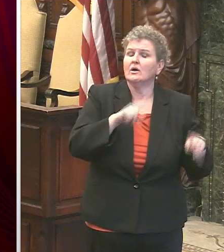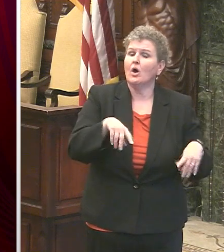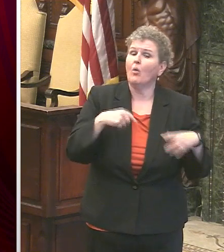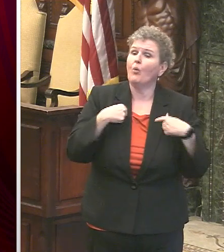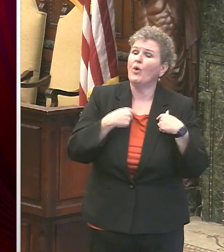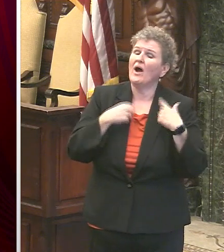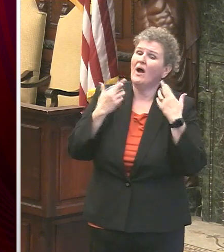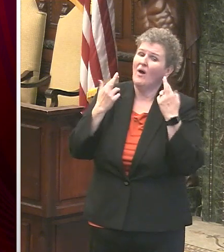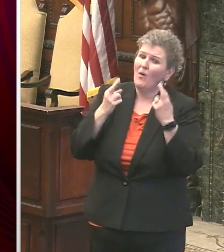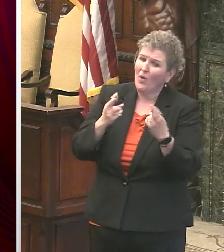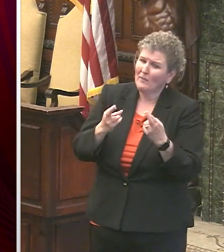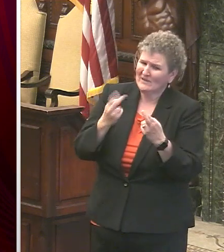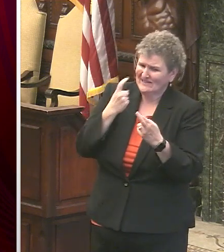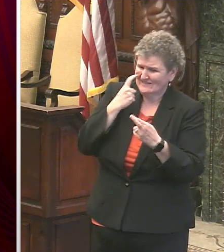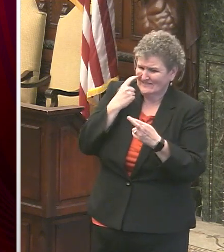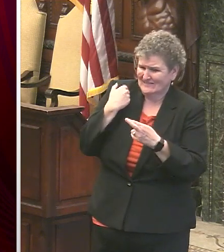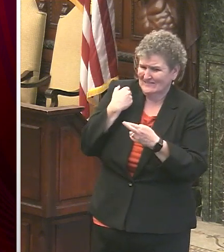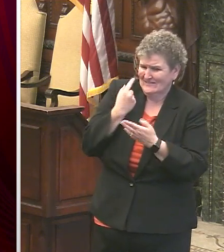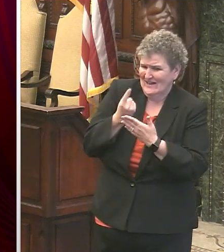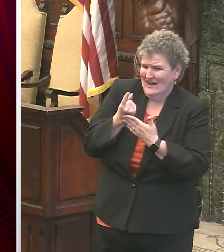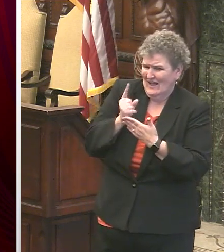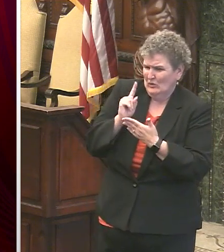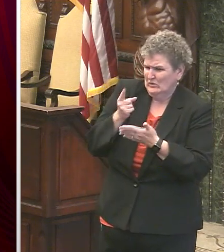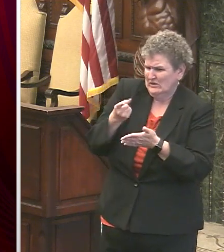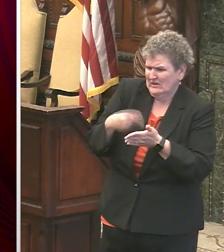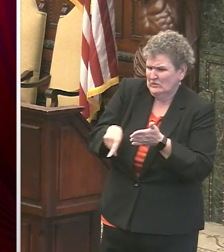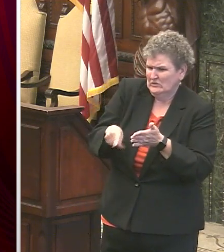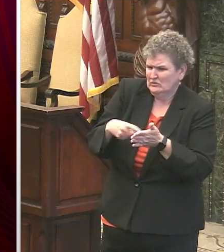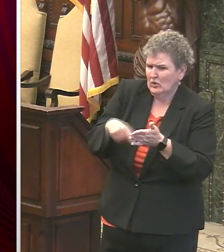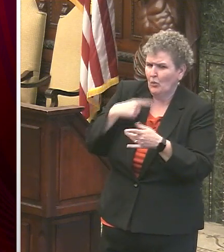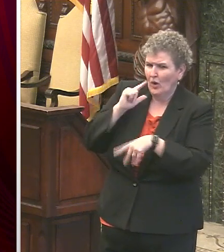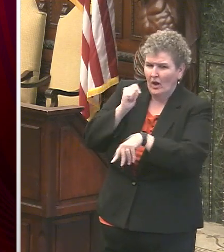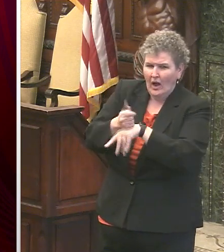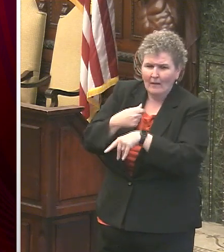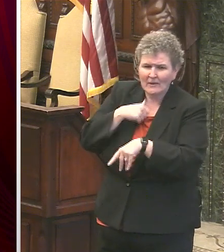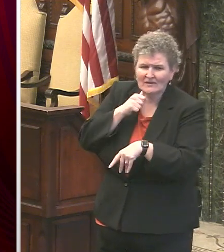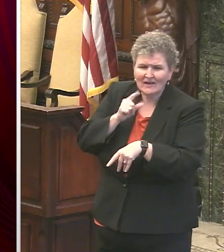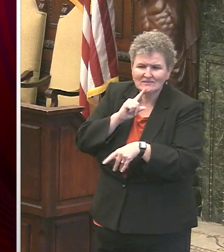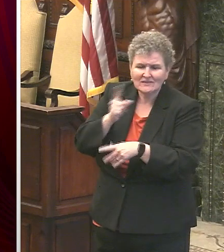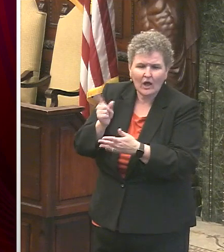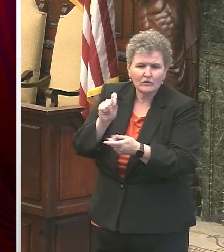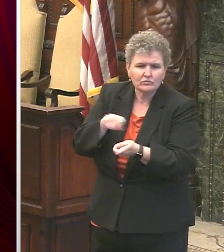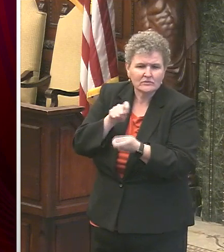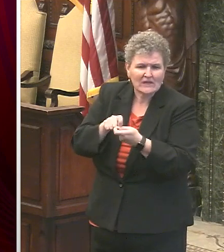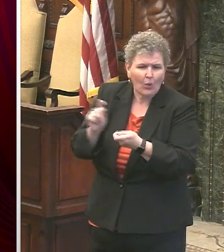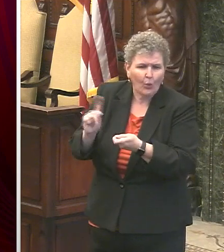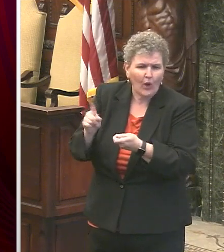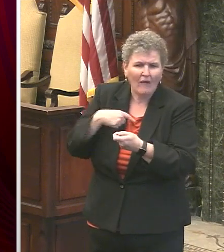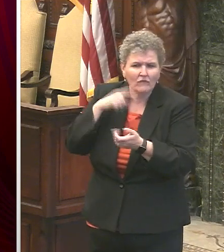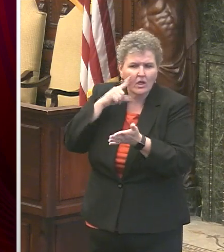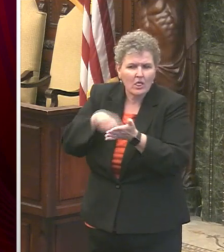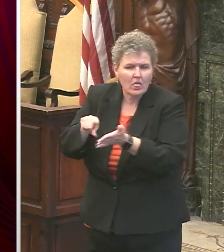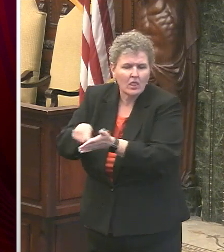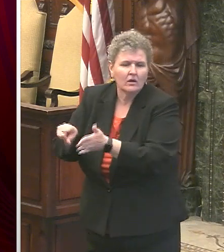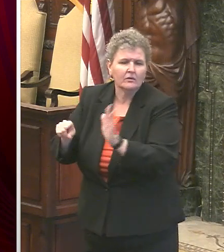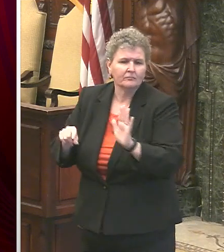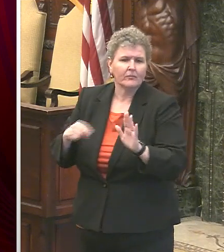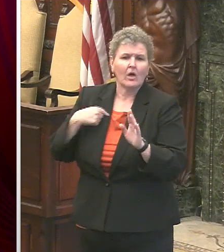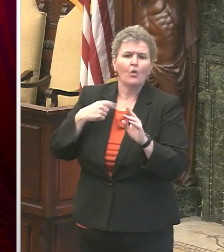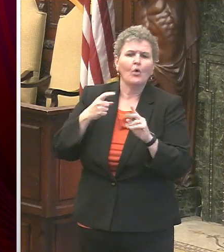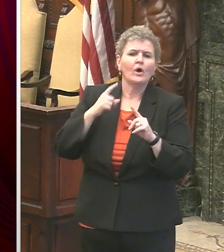next week. And I'm not sure I want to tell you exactly where it is just because I don't want people poking around there, but we'll look into